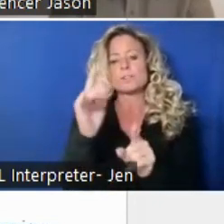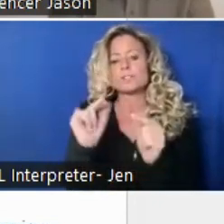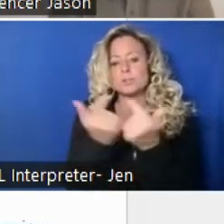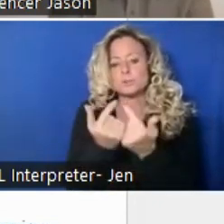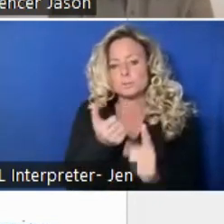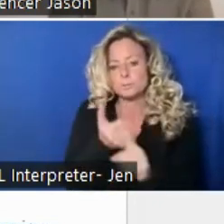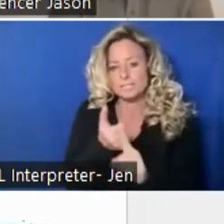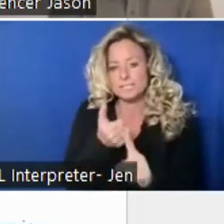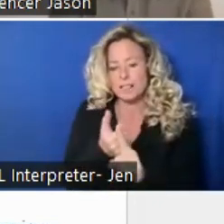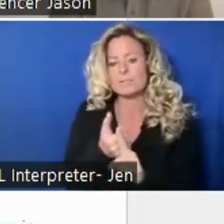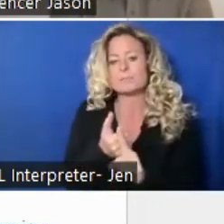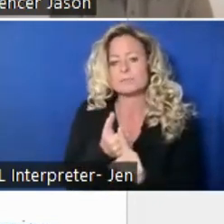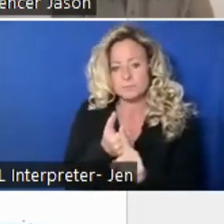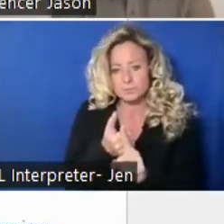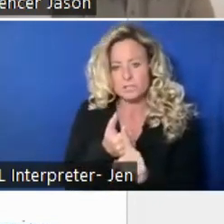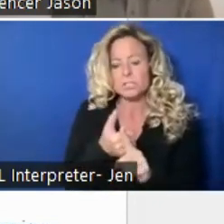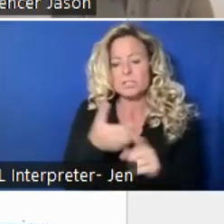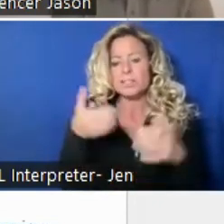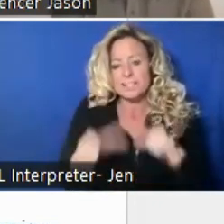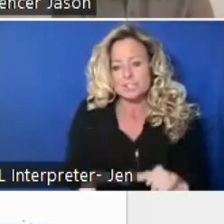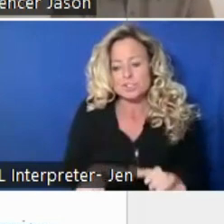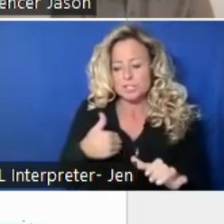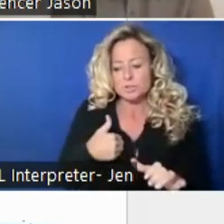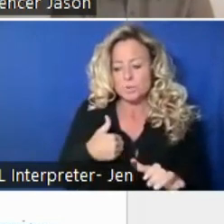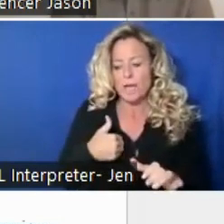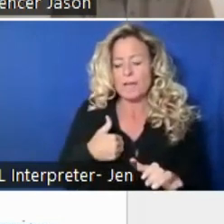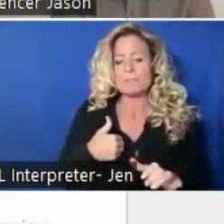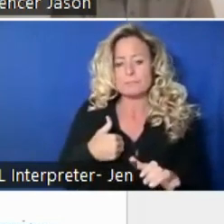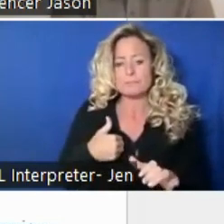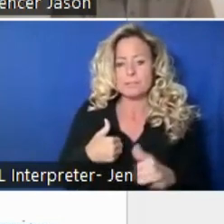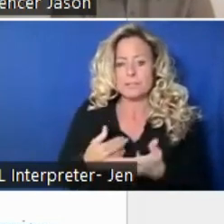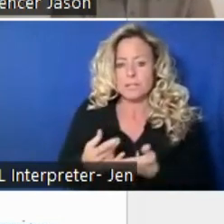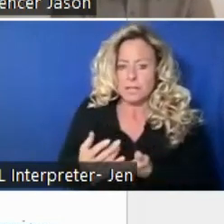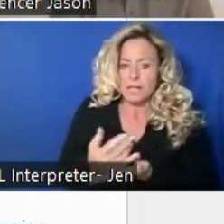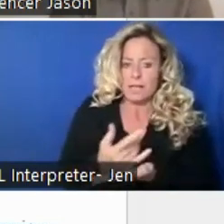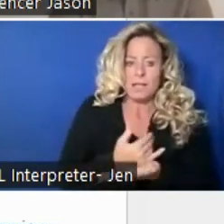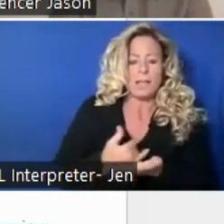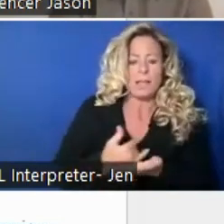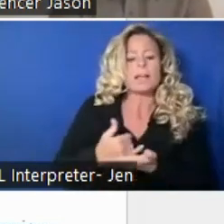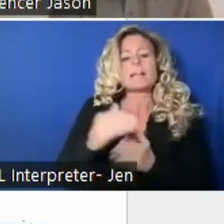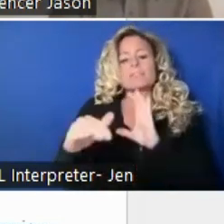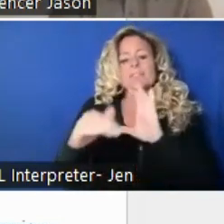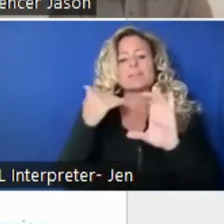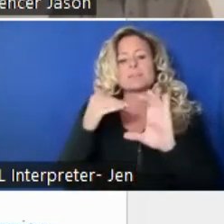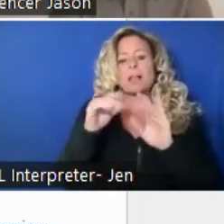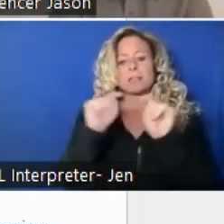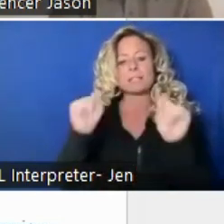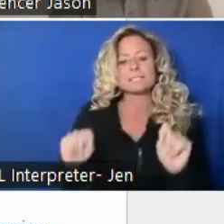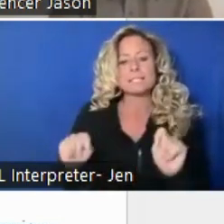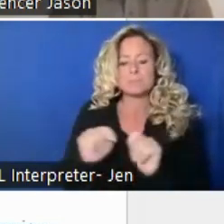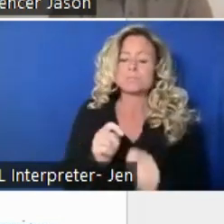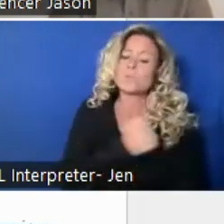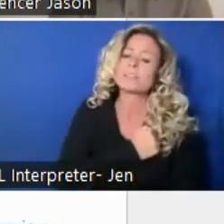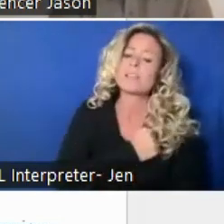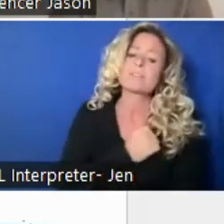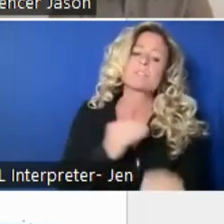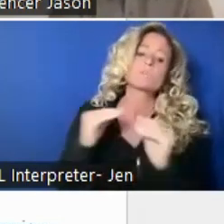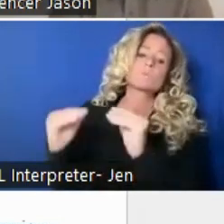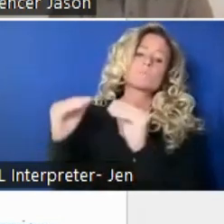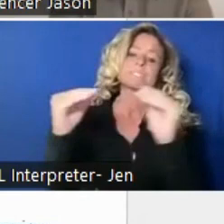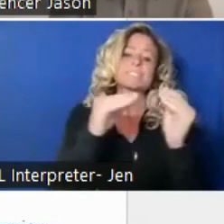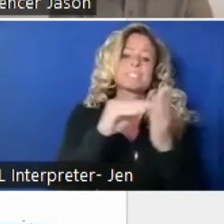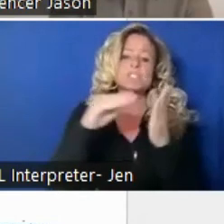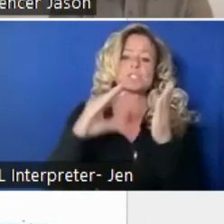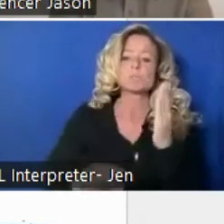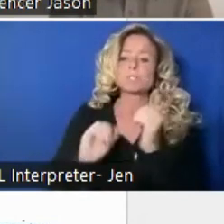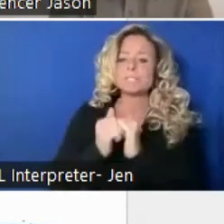group the chance to have a collection of email templates. We love to teach students how to write